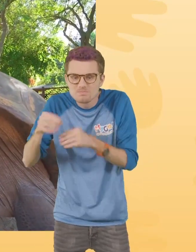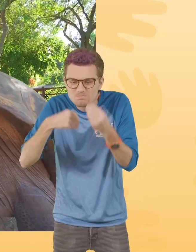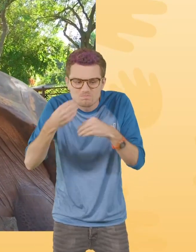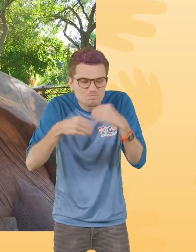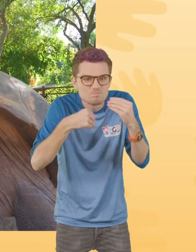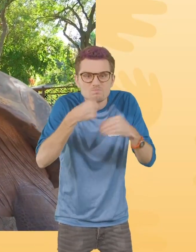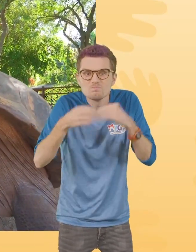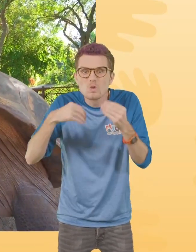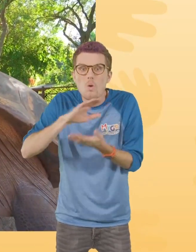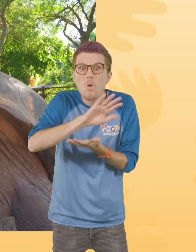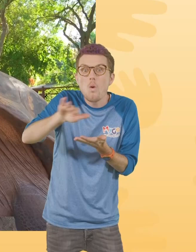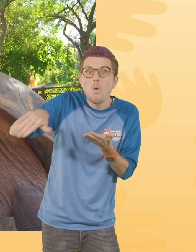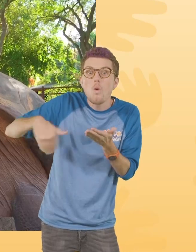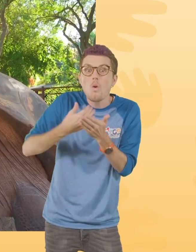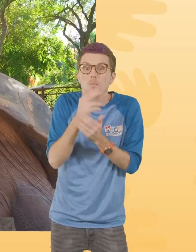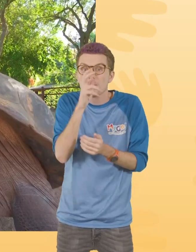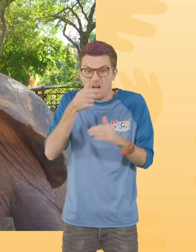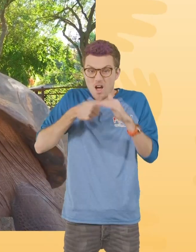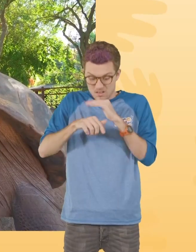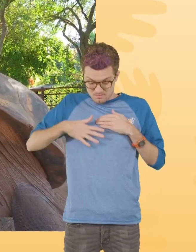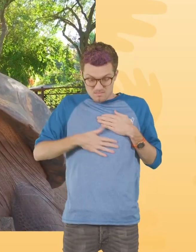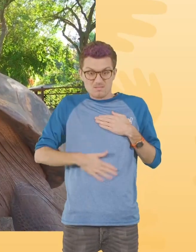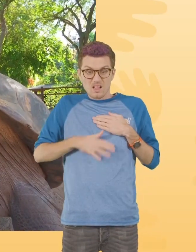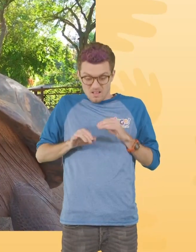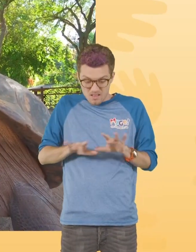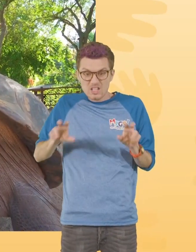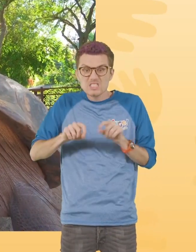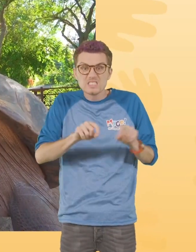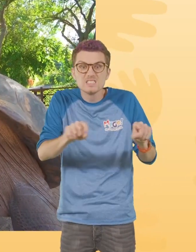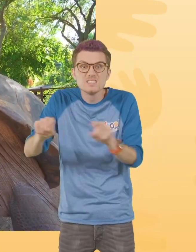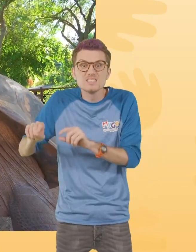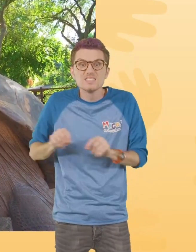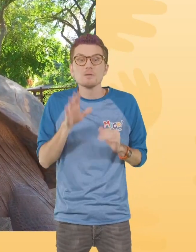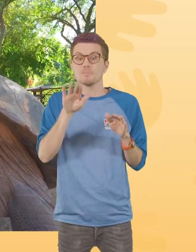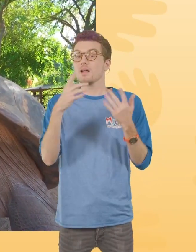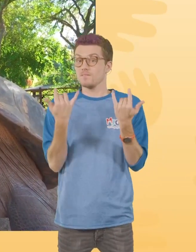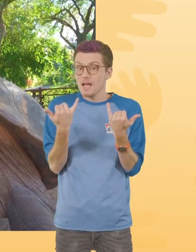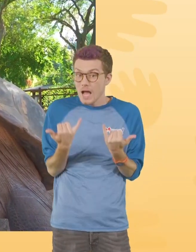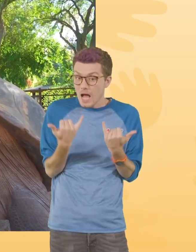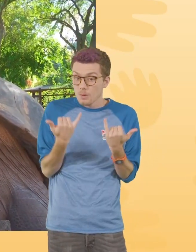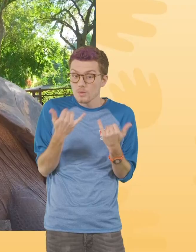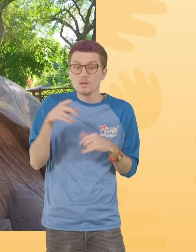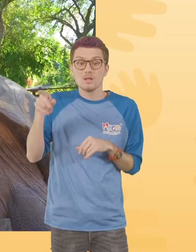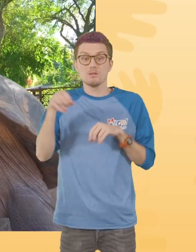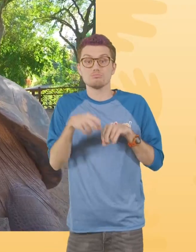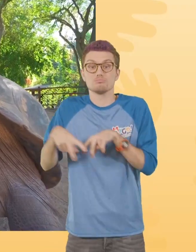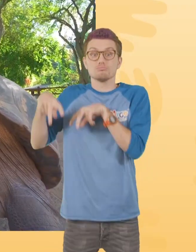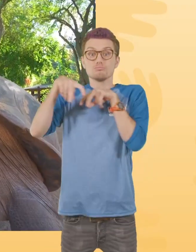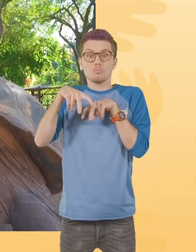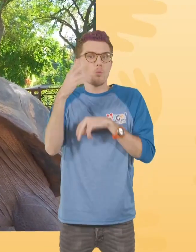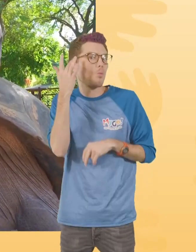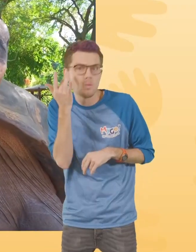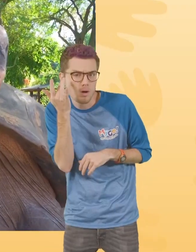to fly underneath there and then eat all of the bugs underneath this tortoise. Yeah, but for now, he's standing